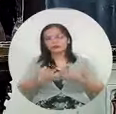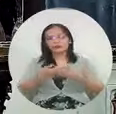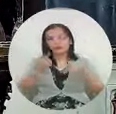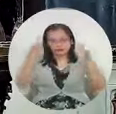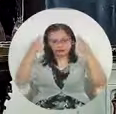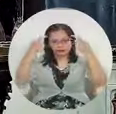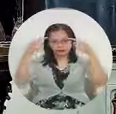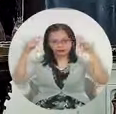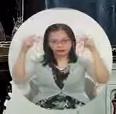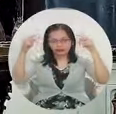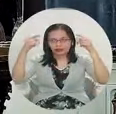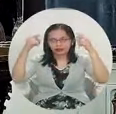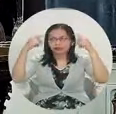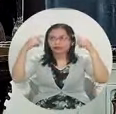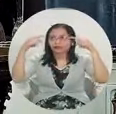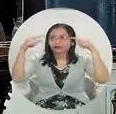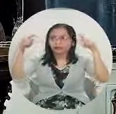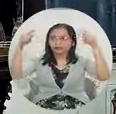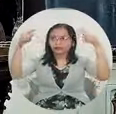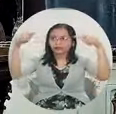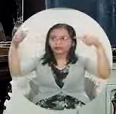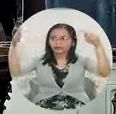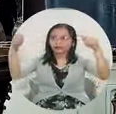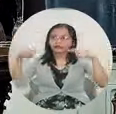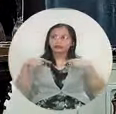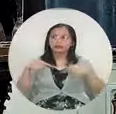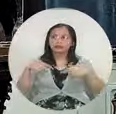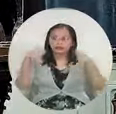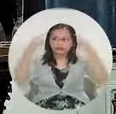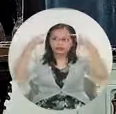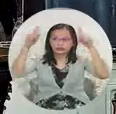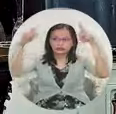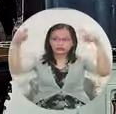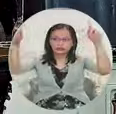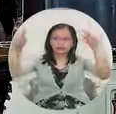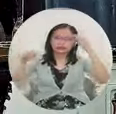success. If there's anything you need, right here.